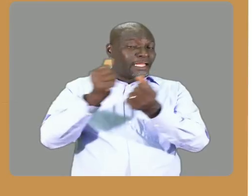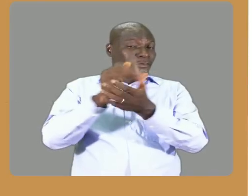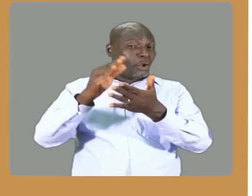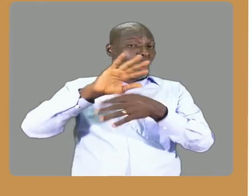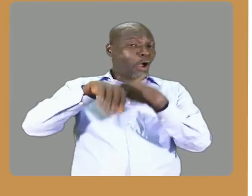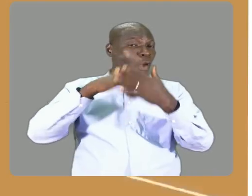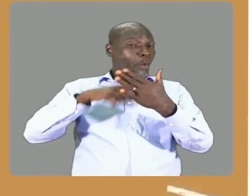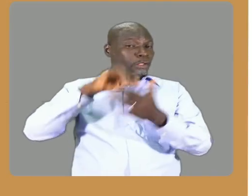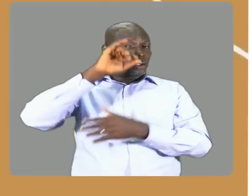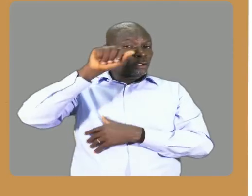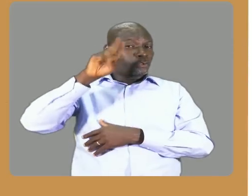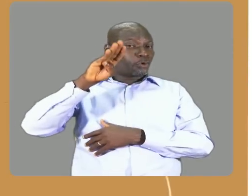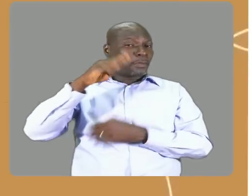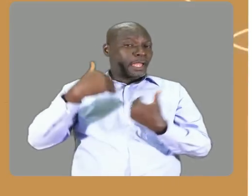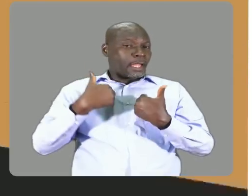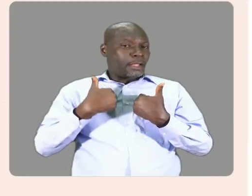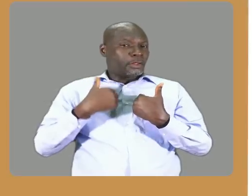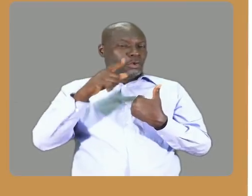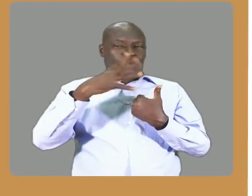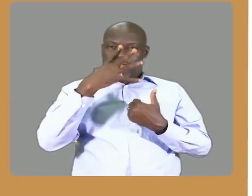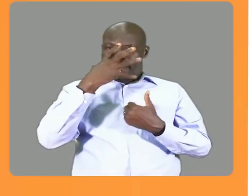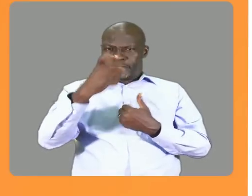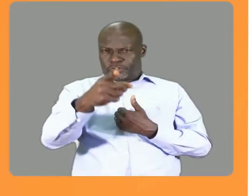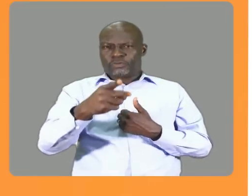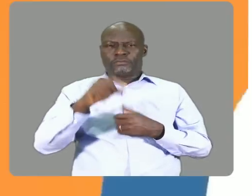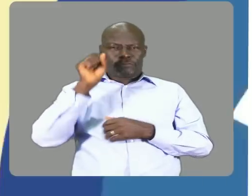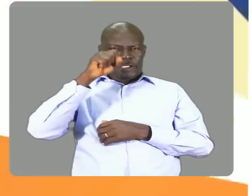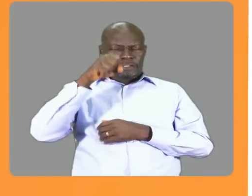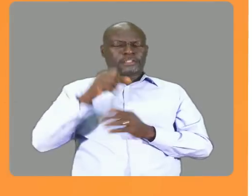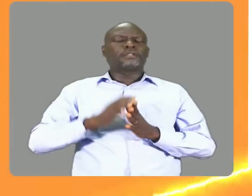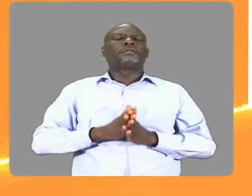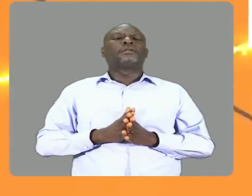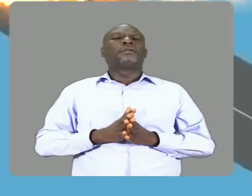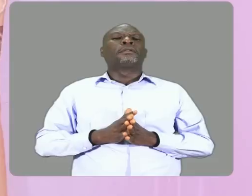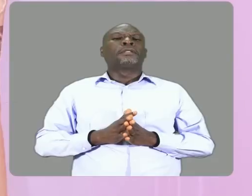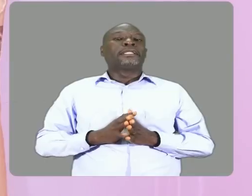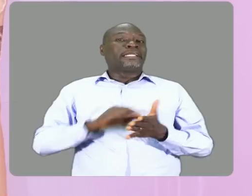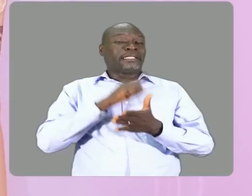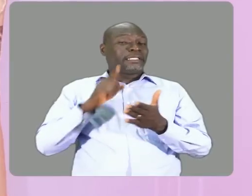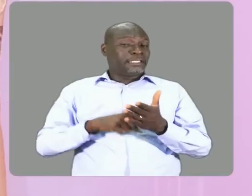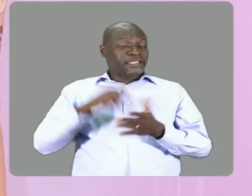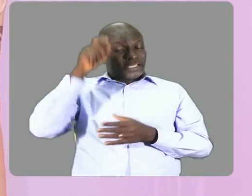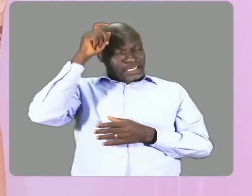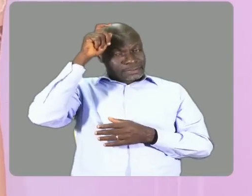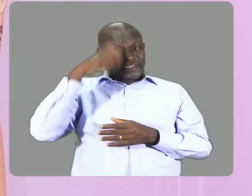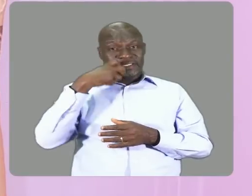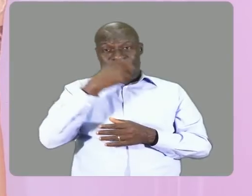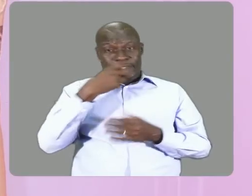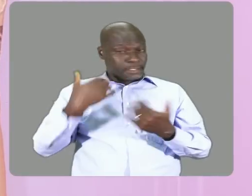has, and he will surely curse you to your face. Saka say nyina ya bonsam ene ka